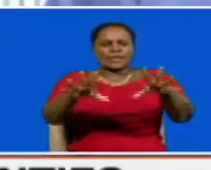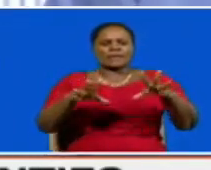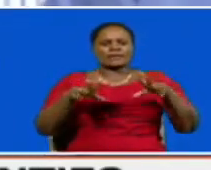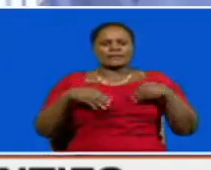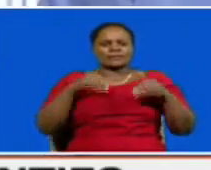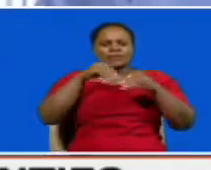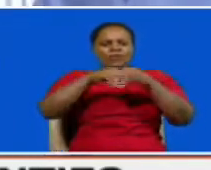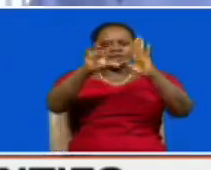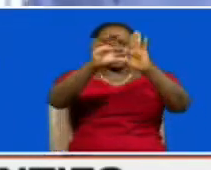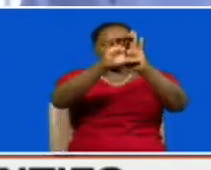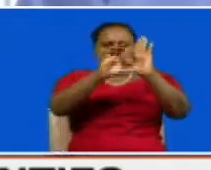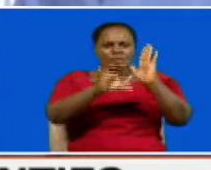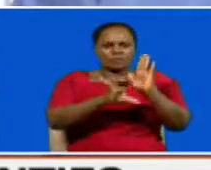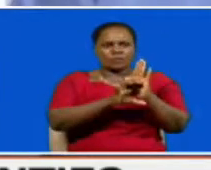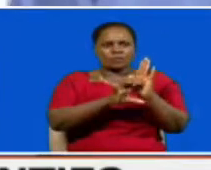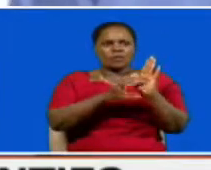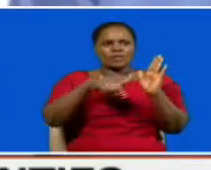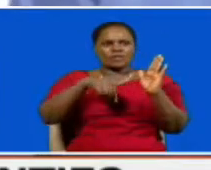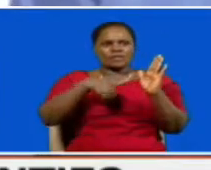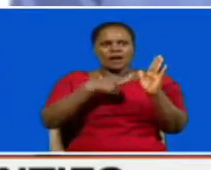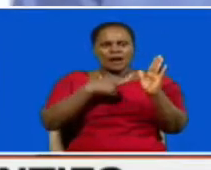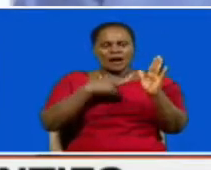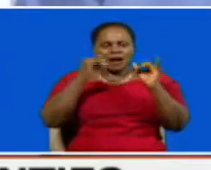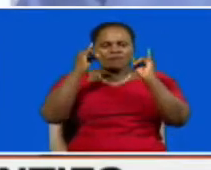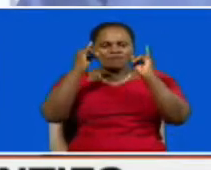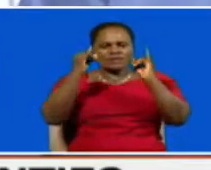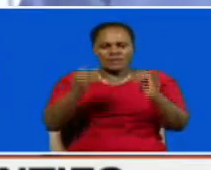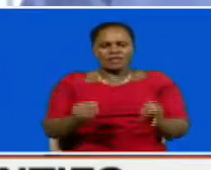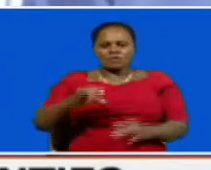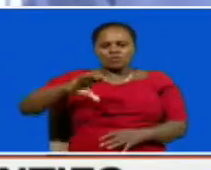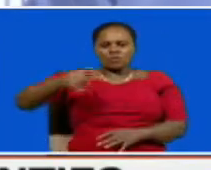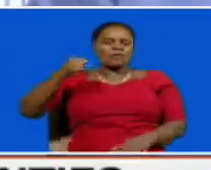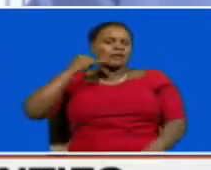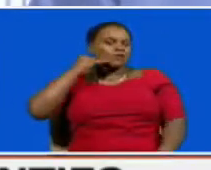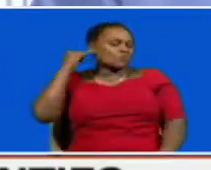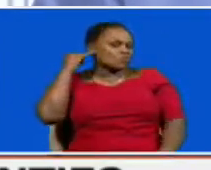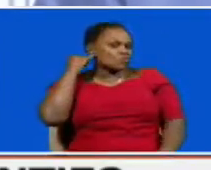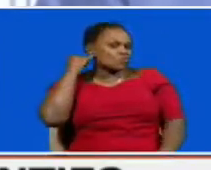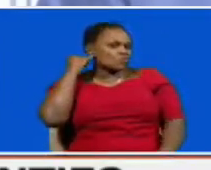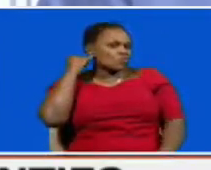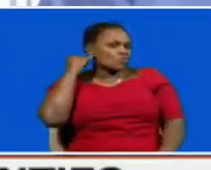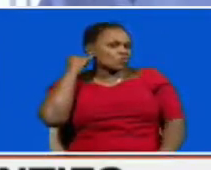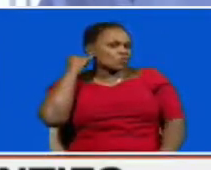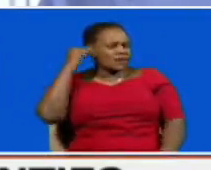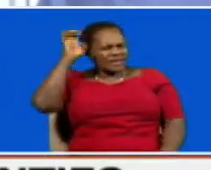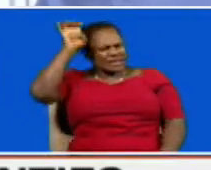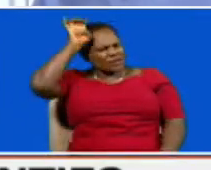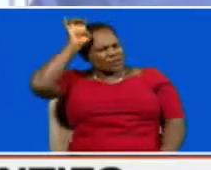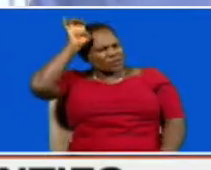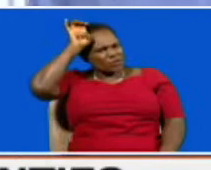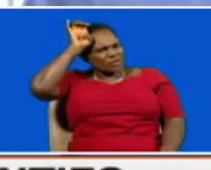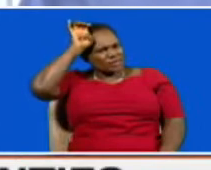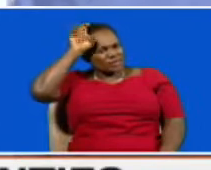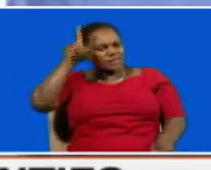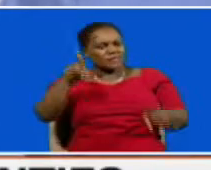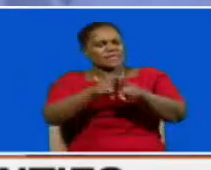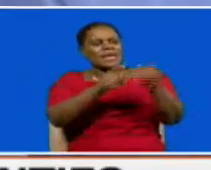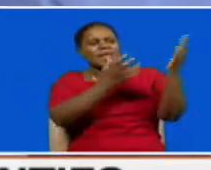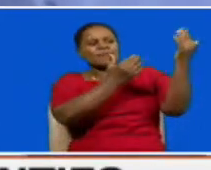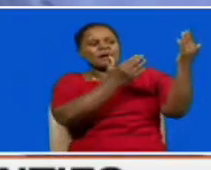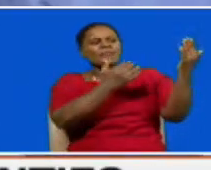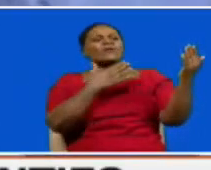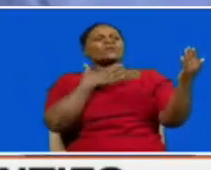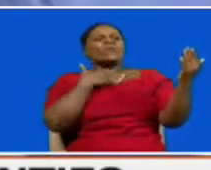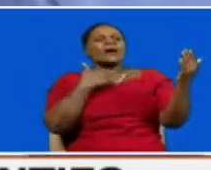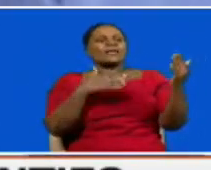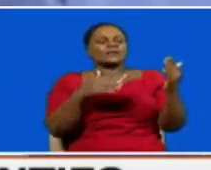the constitution. We have new cities that have come up. We have Nakuru, and I think Eldoret is underway. So we will plan